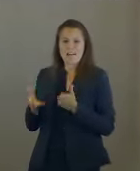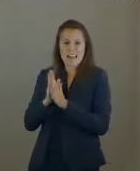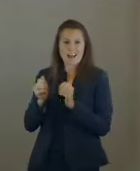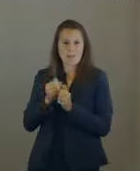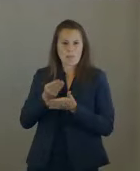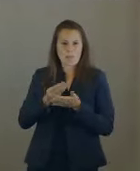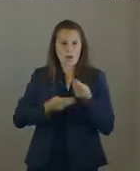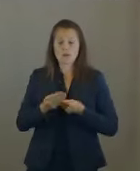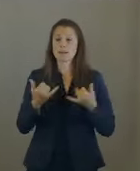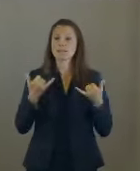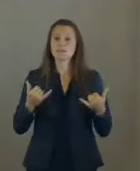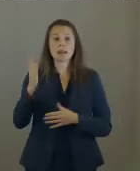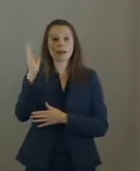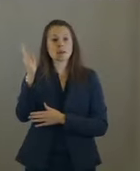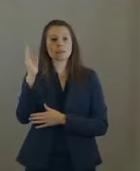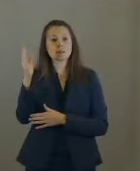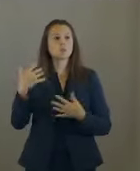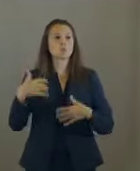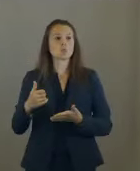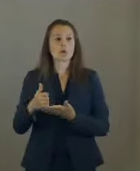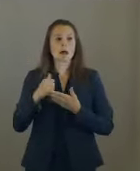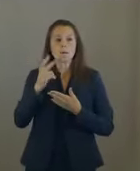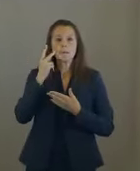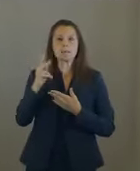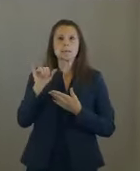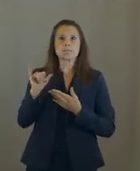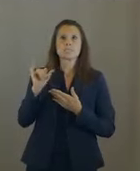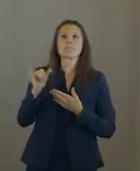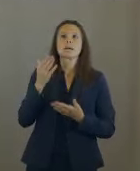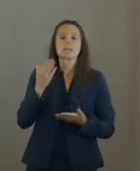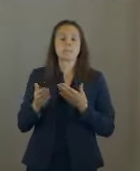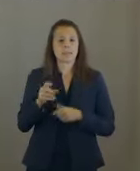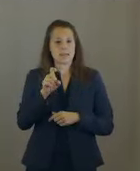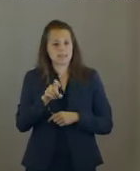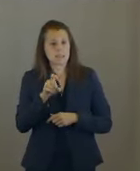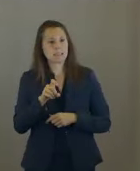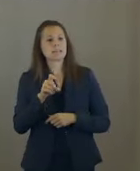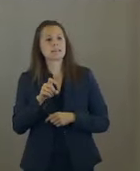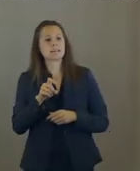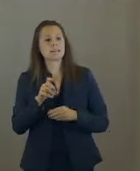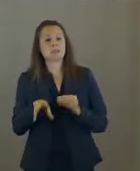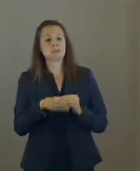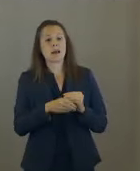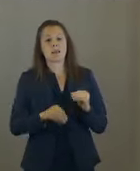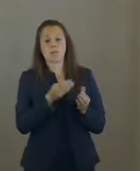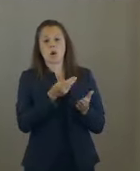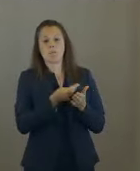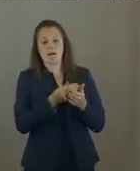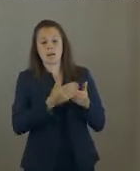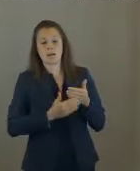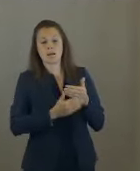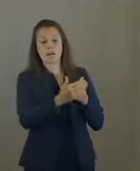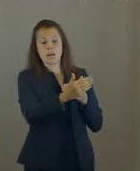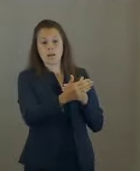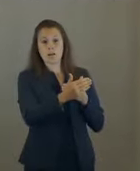budget. And I think today's presentation also alerted us to the fact that we may need to add for additional dollars going forward